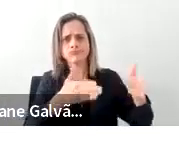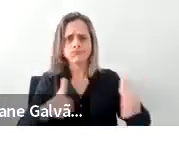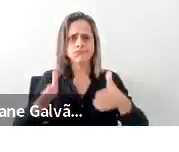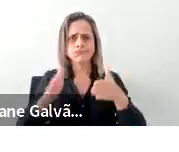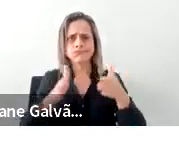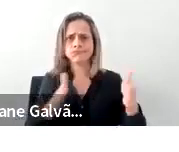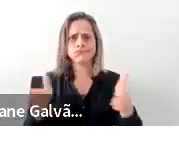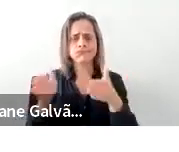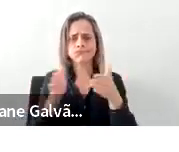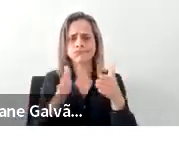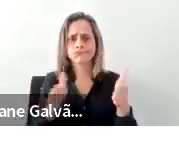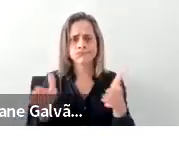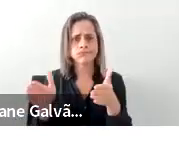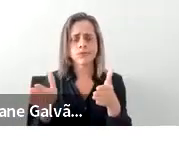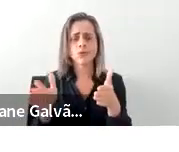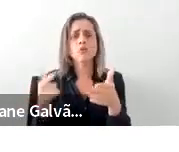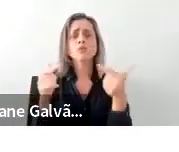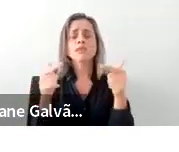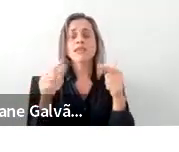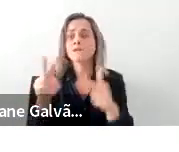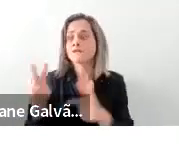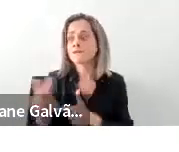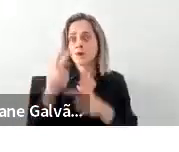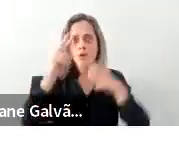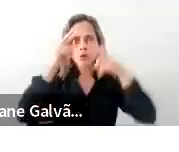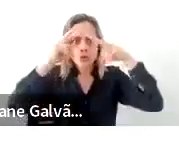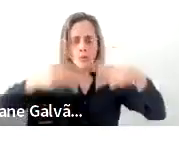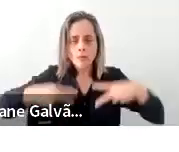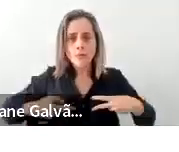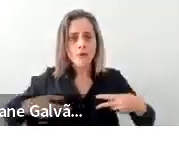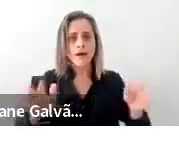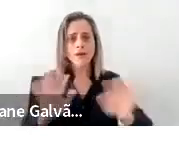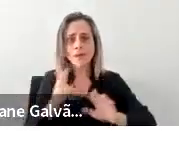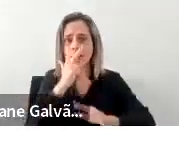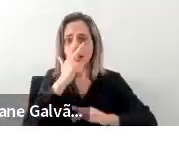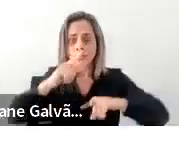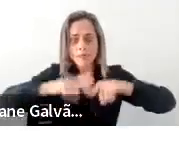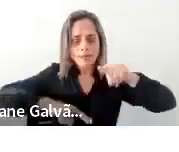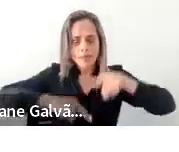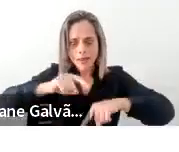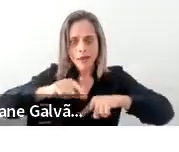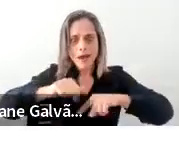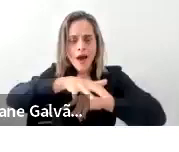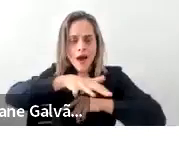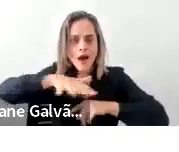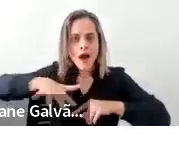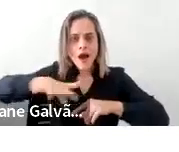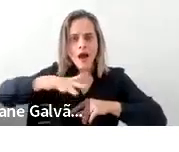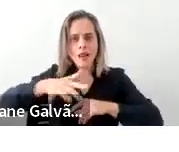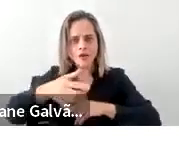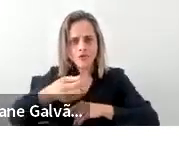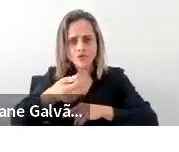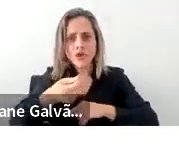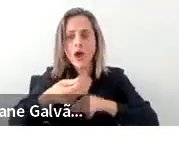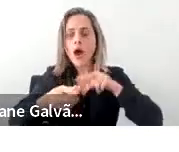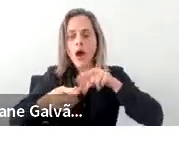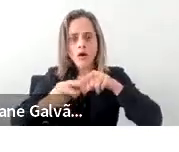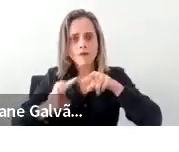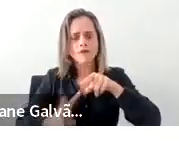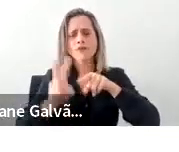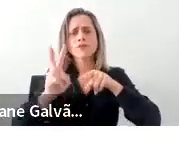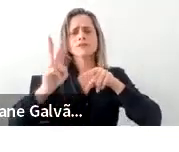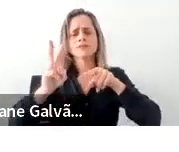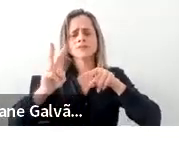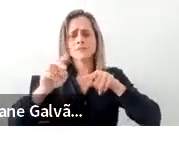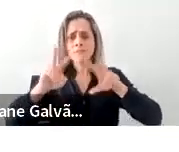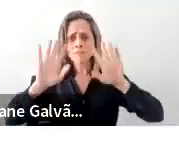appear to the political economist's bourgeois consciousness to be as much a self-evident and nature-imposed necessity as